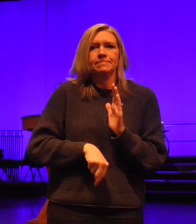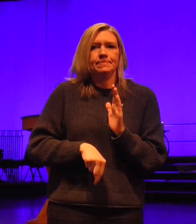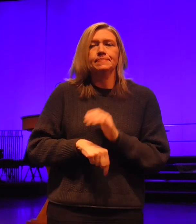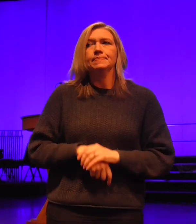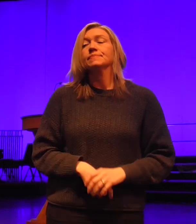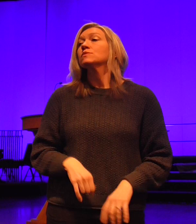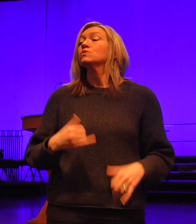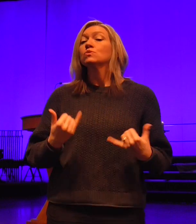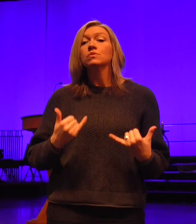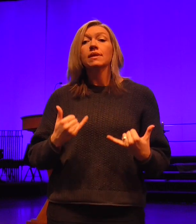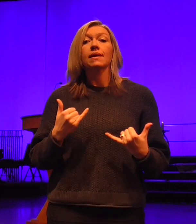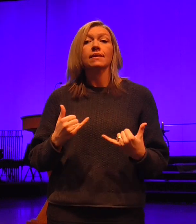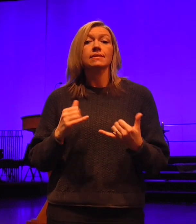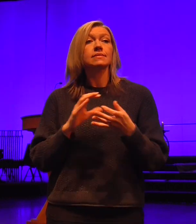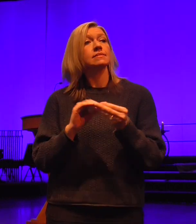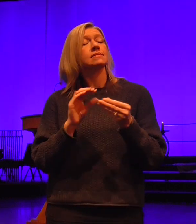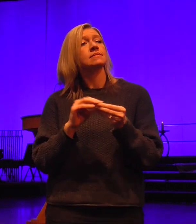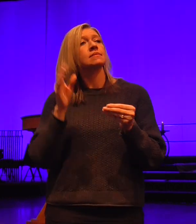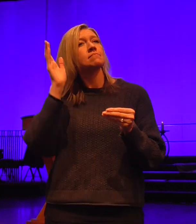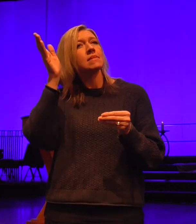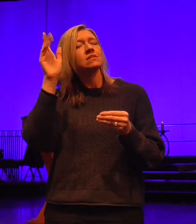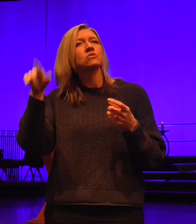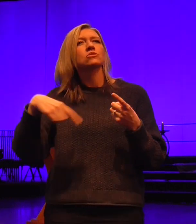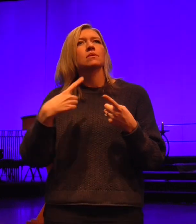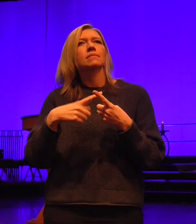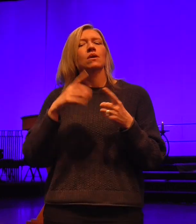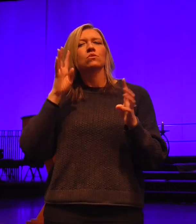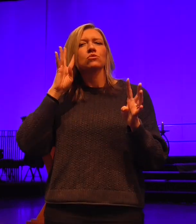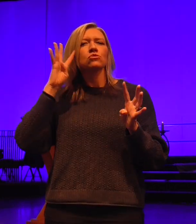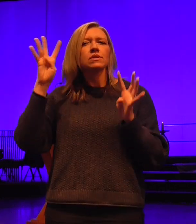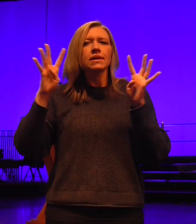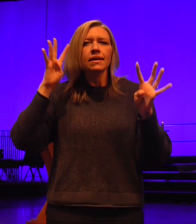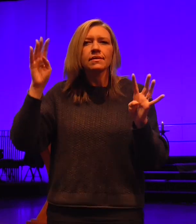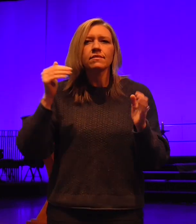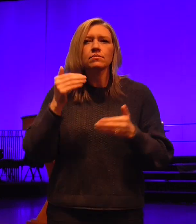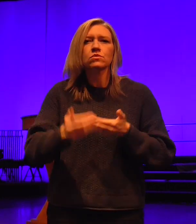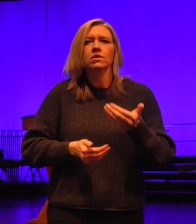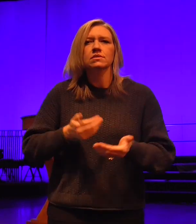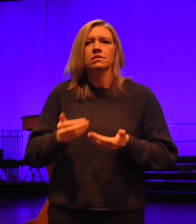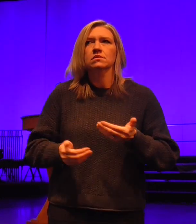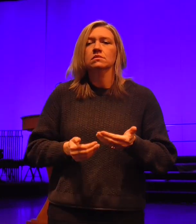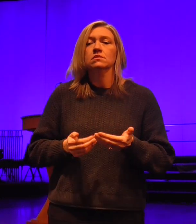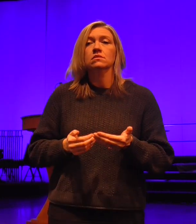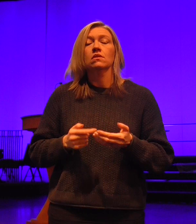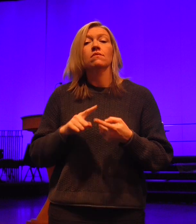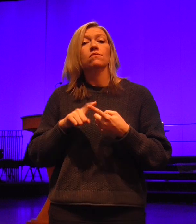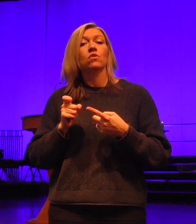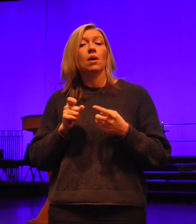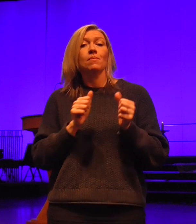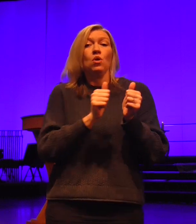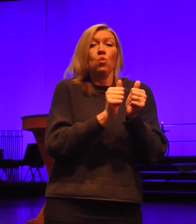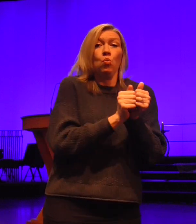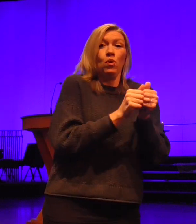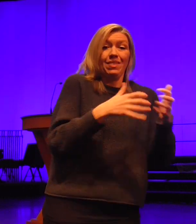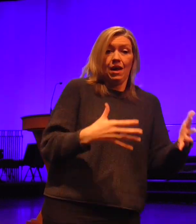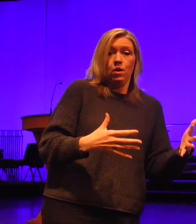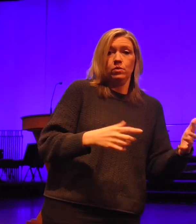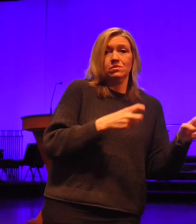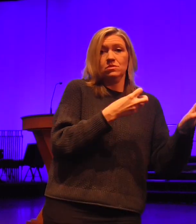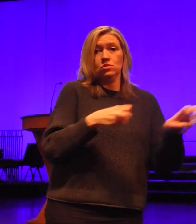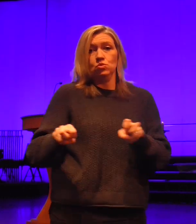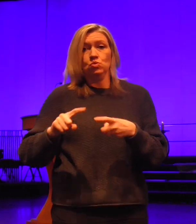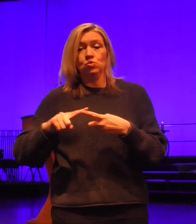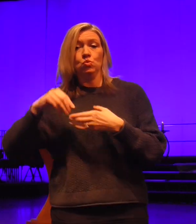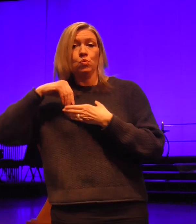today, our message is really about the creative process. It's about from without to within,